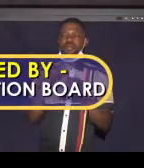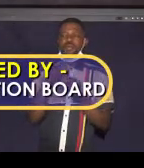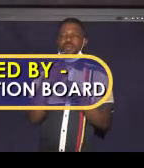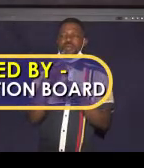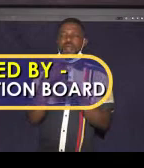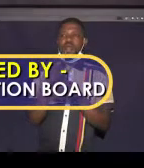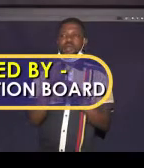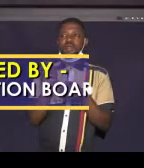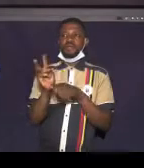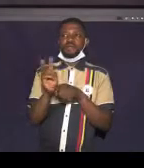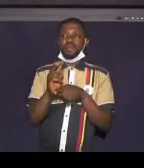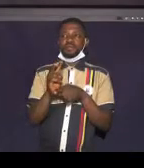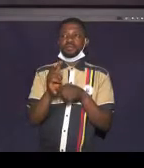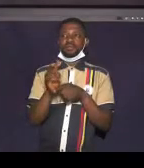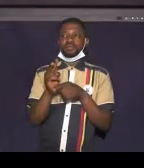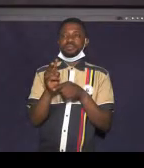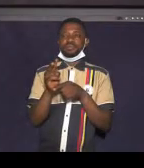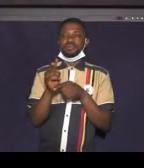mean.